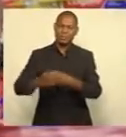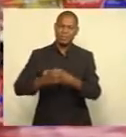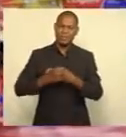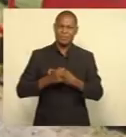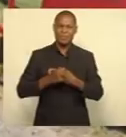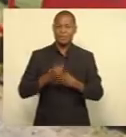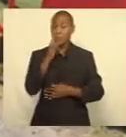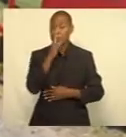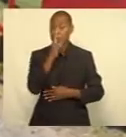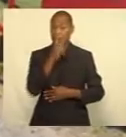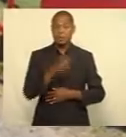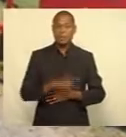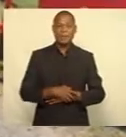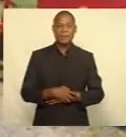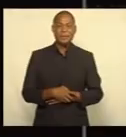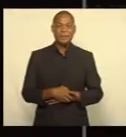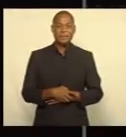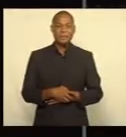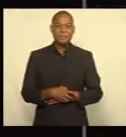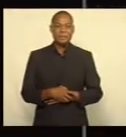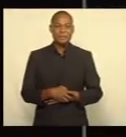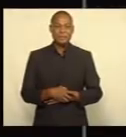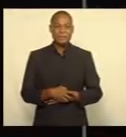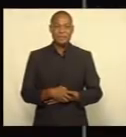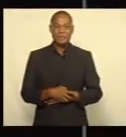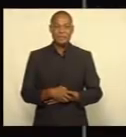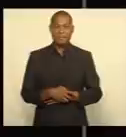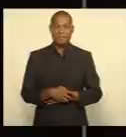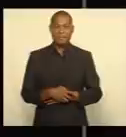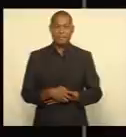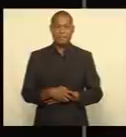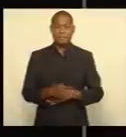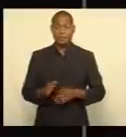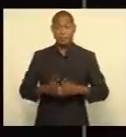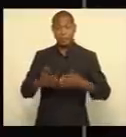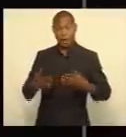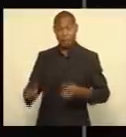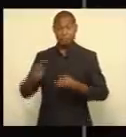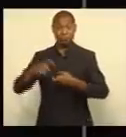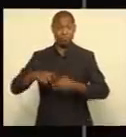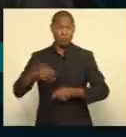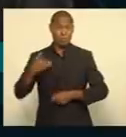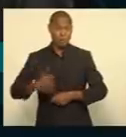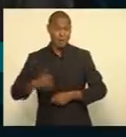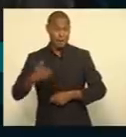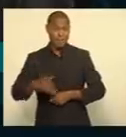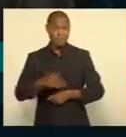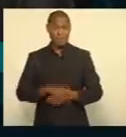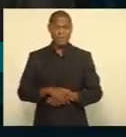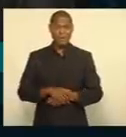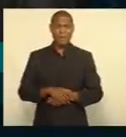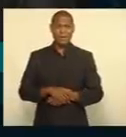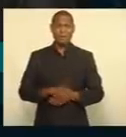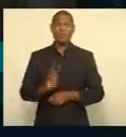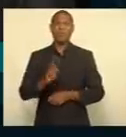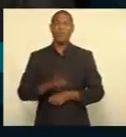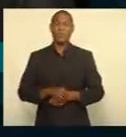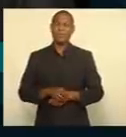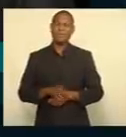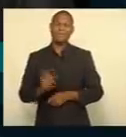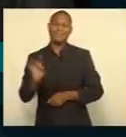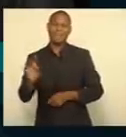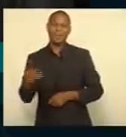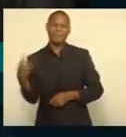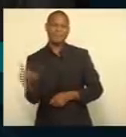Felipe Naikaso, FBC News. And Felipe Naikaso is live now. Felipe, you've been out and about today. What